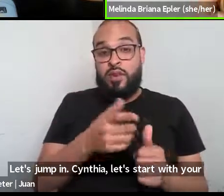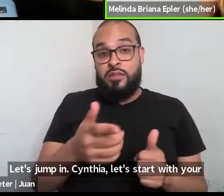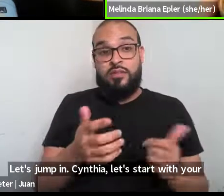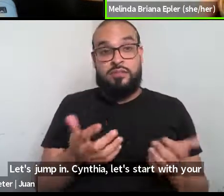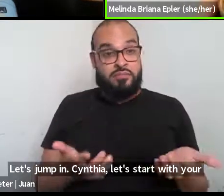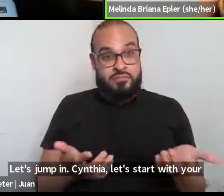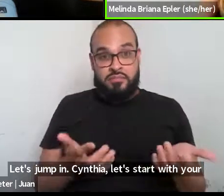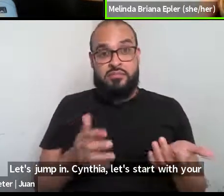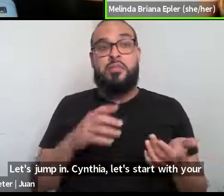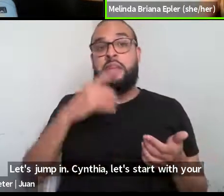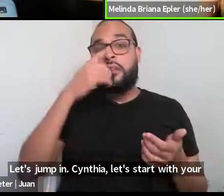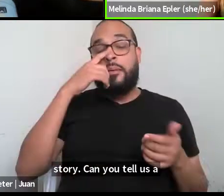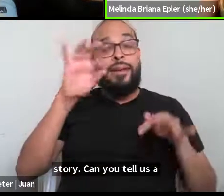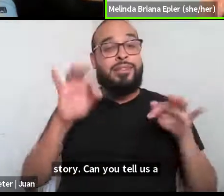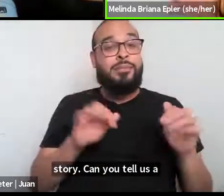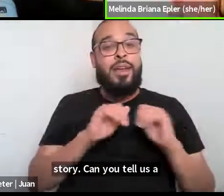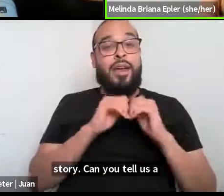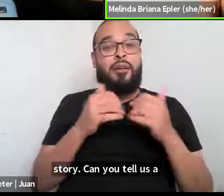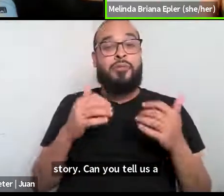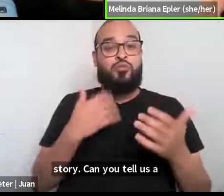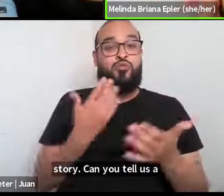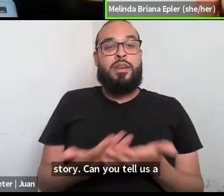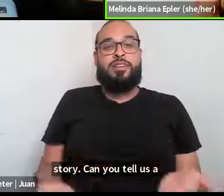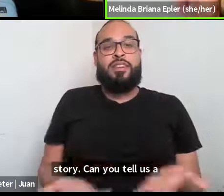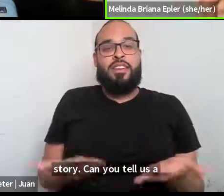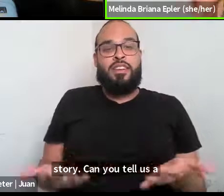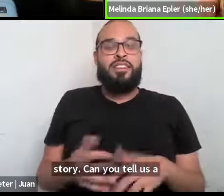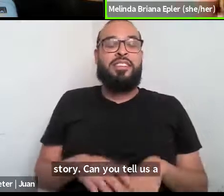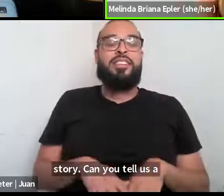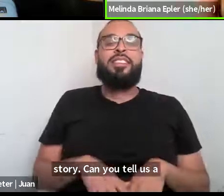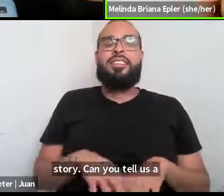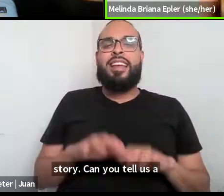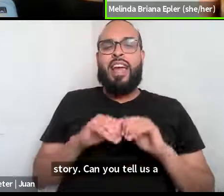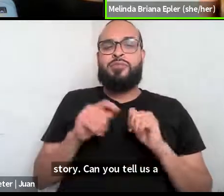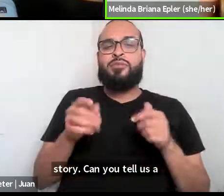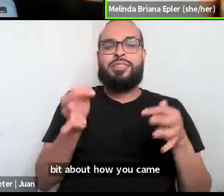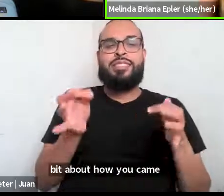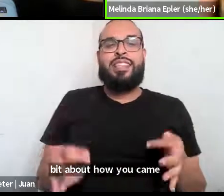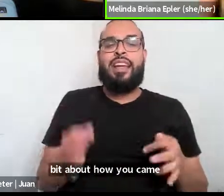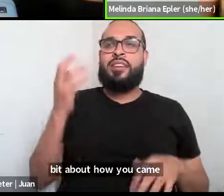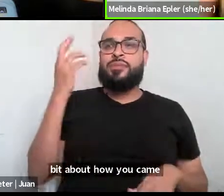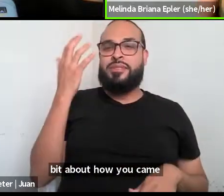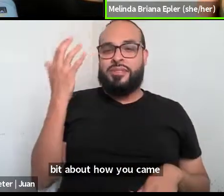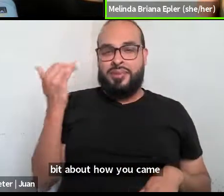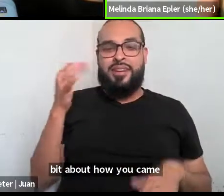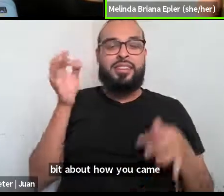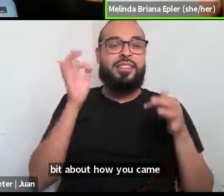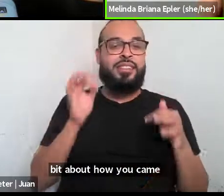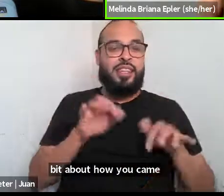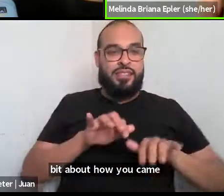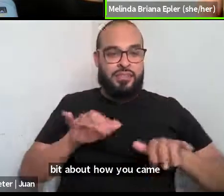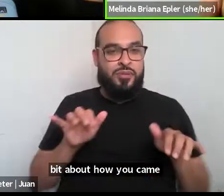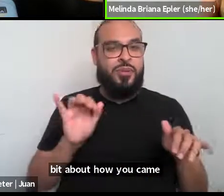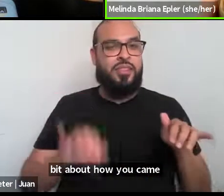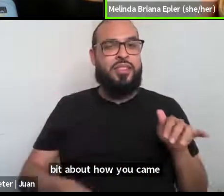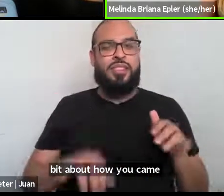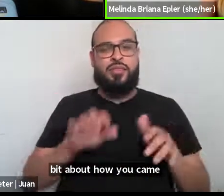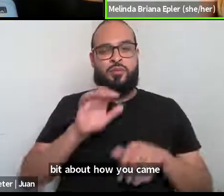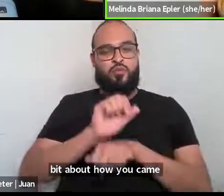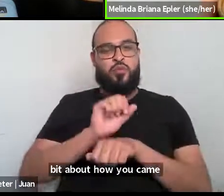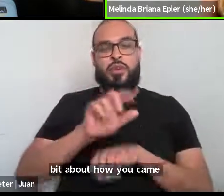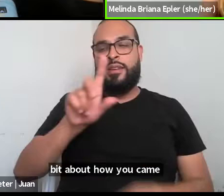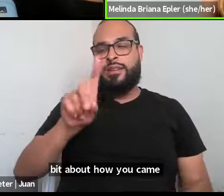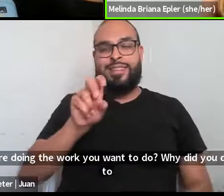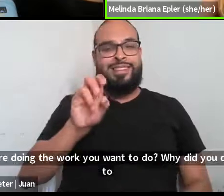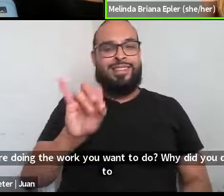now, doing the work that you do? Where did you grow up? How did you decide? Why did you decide to do this work of diversity, equity, and inclusion, and